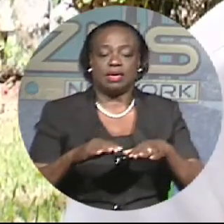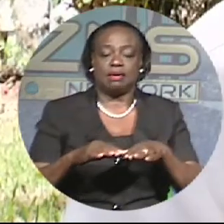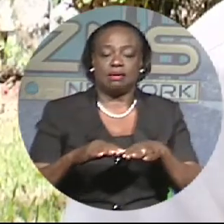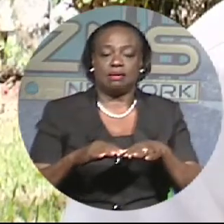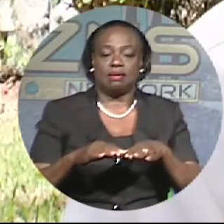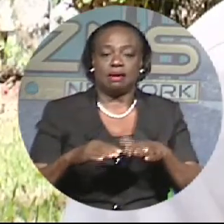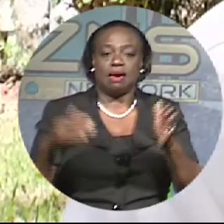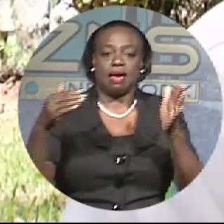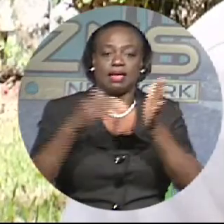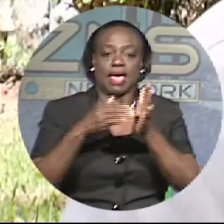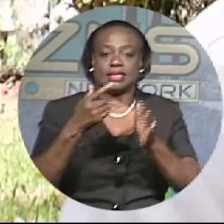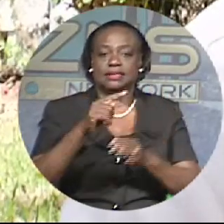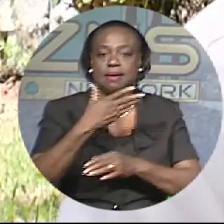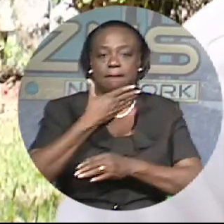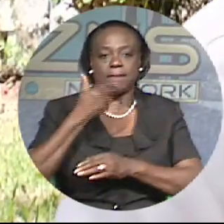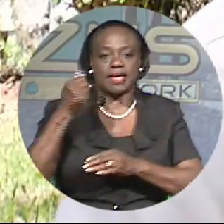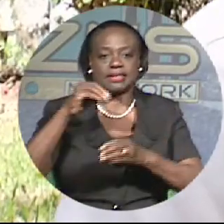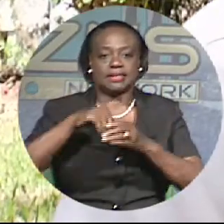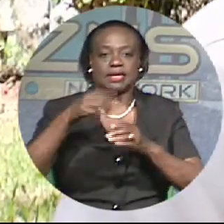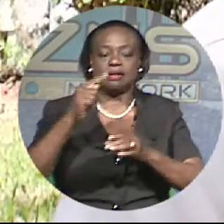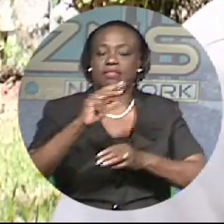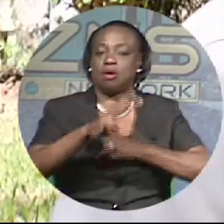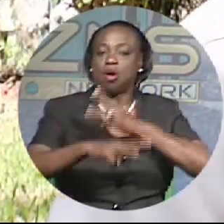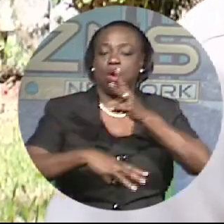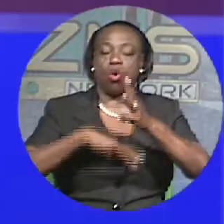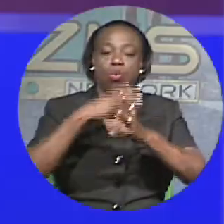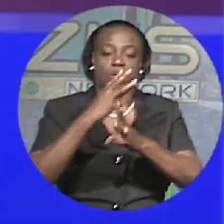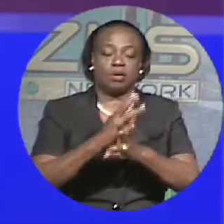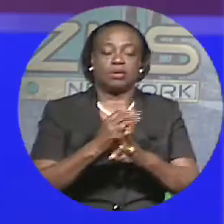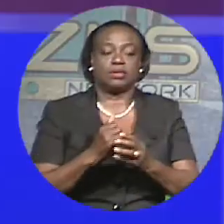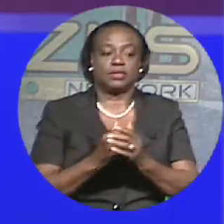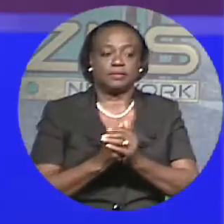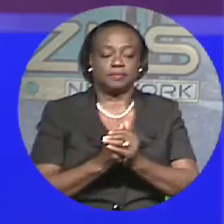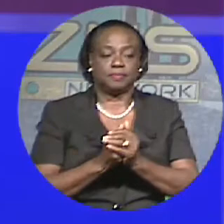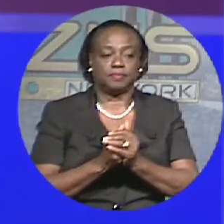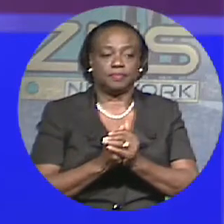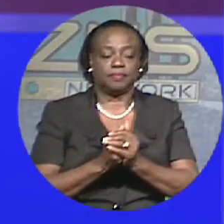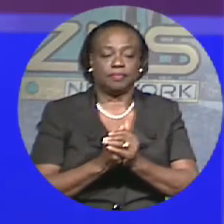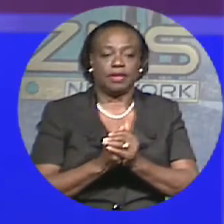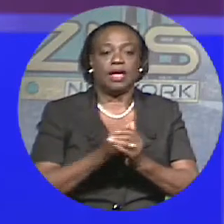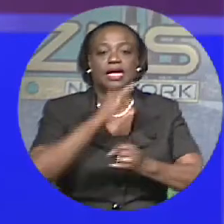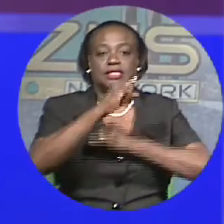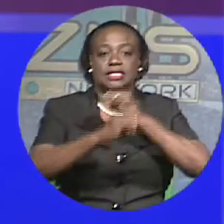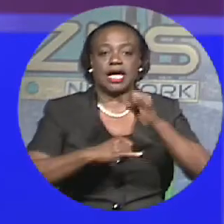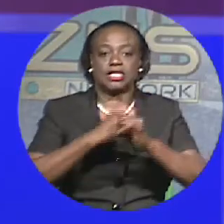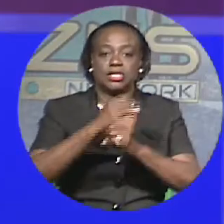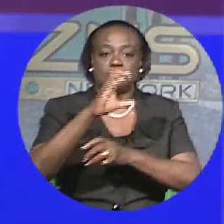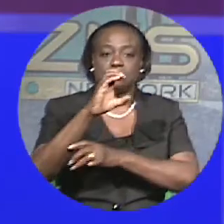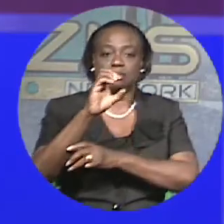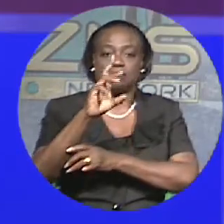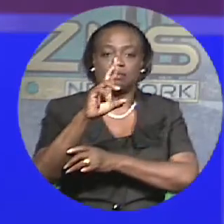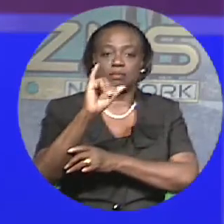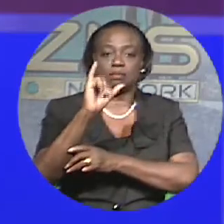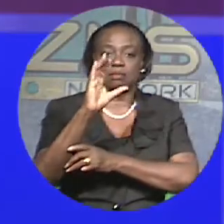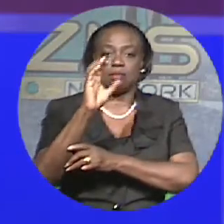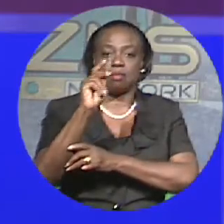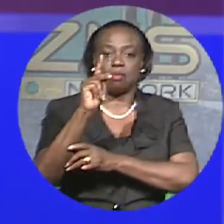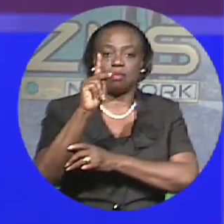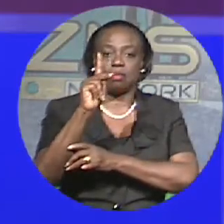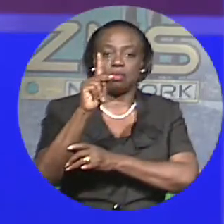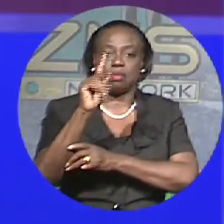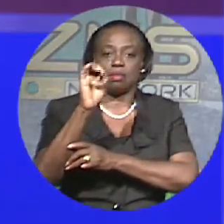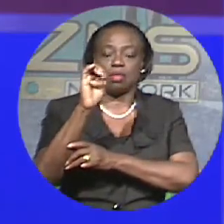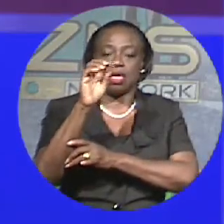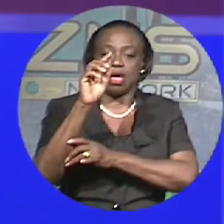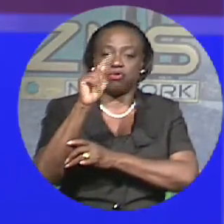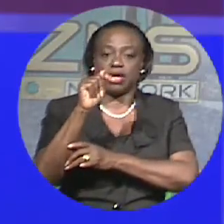the Bahamas at a very, very high level speaks volumes for our program. The International Cricket Council's America's Under-19 Division II